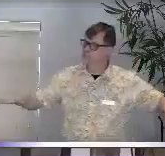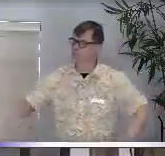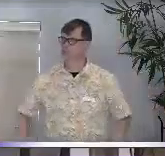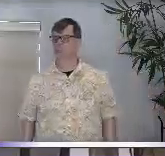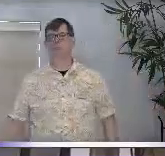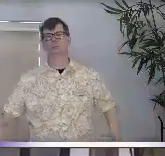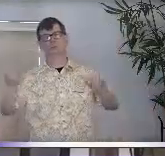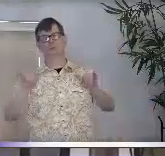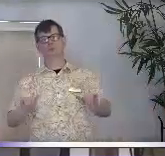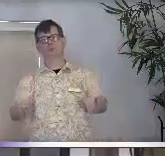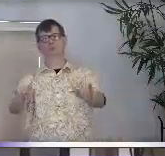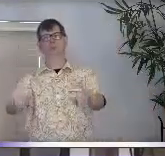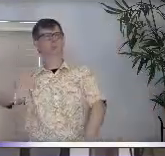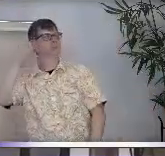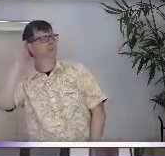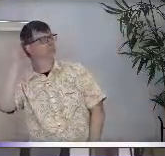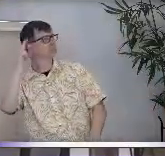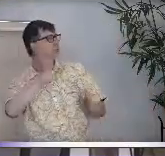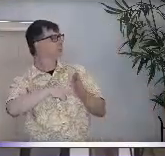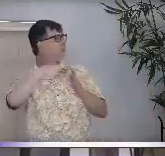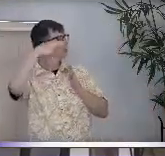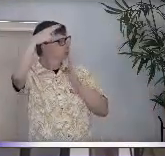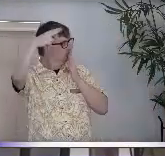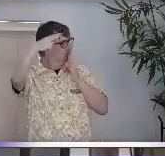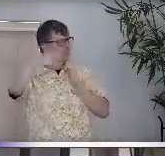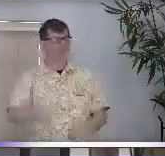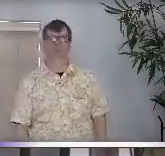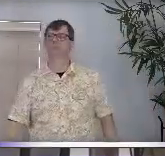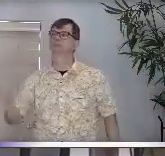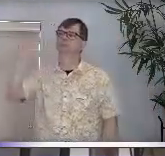be still and hear these words. You can stop."